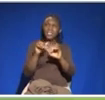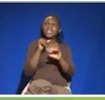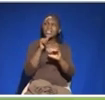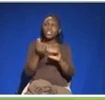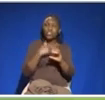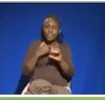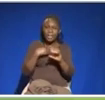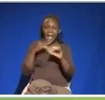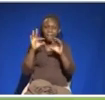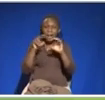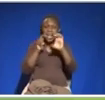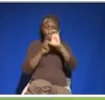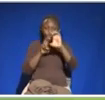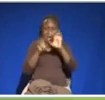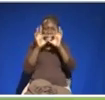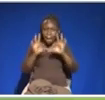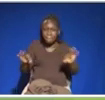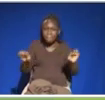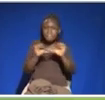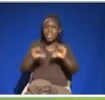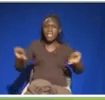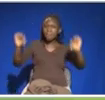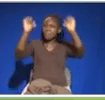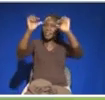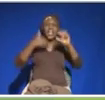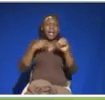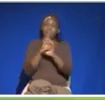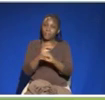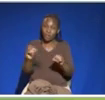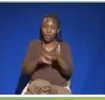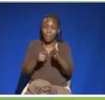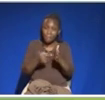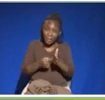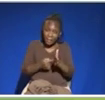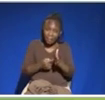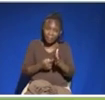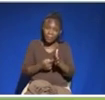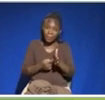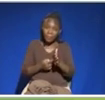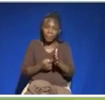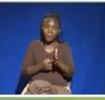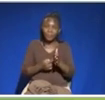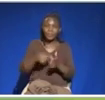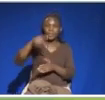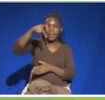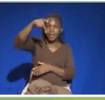a true nucleus, and therefore they are said to be